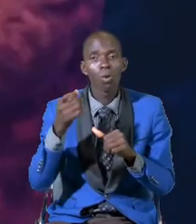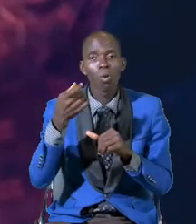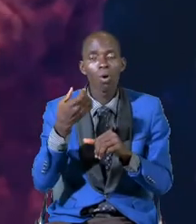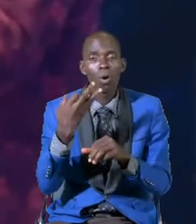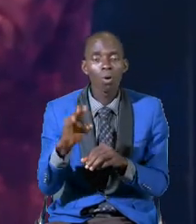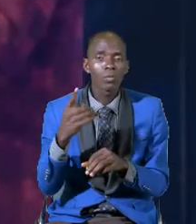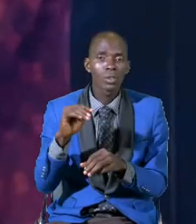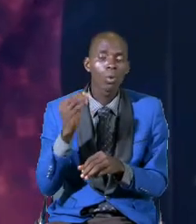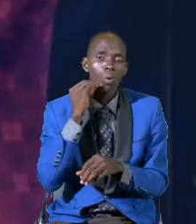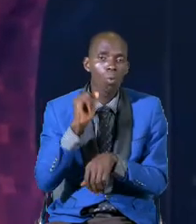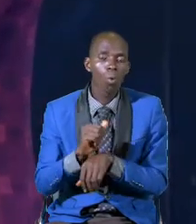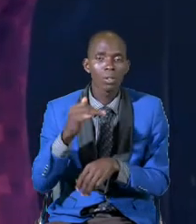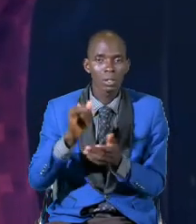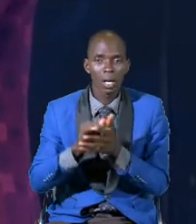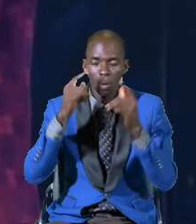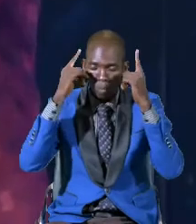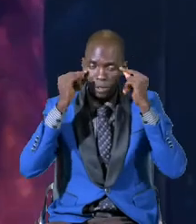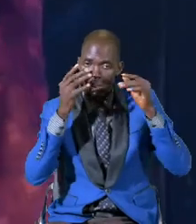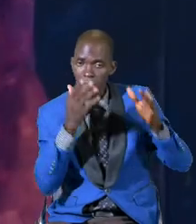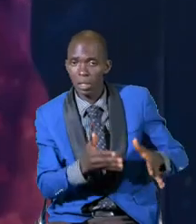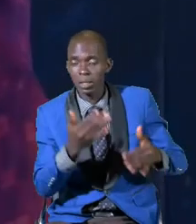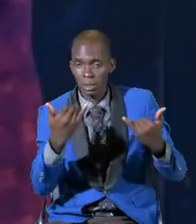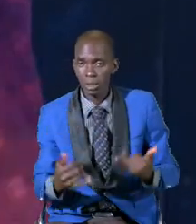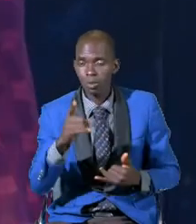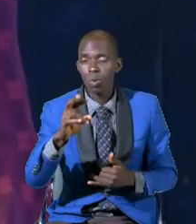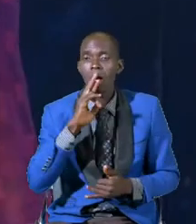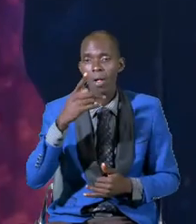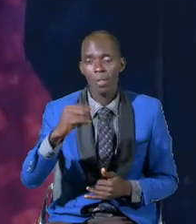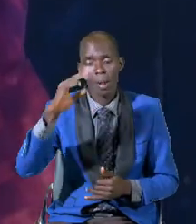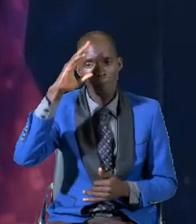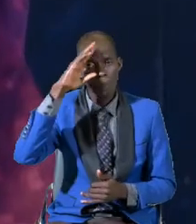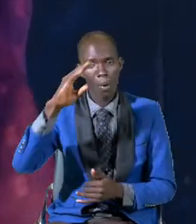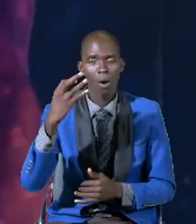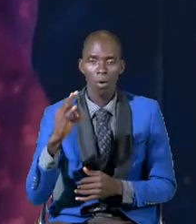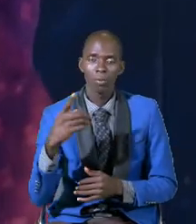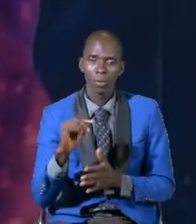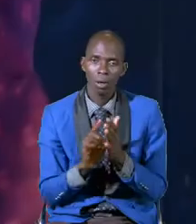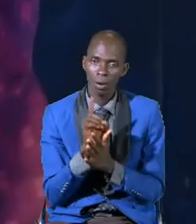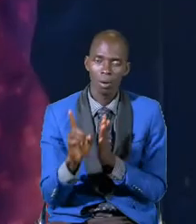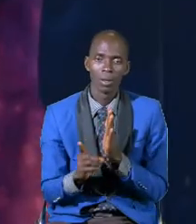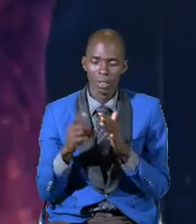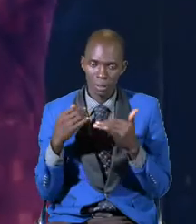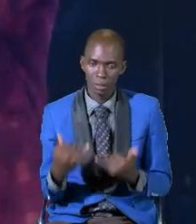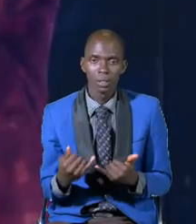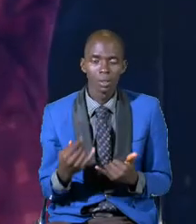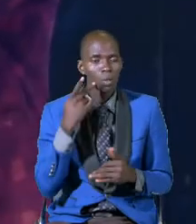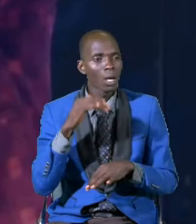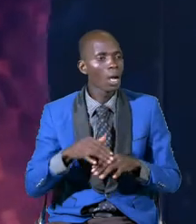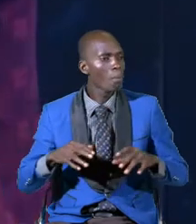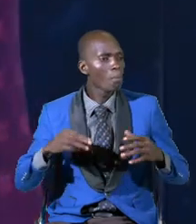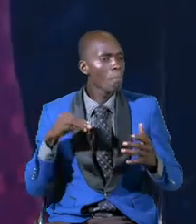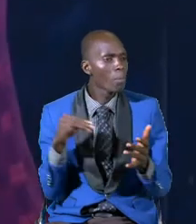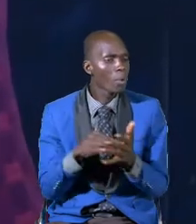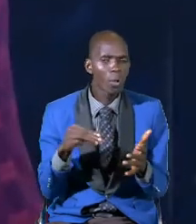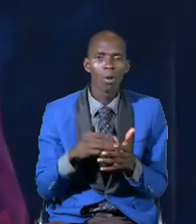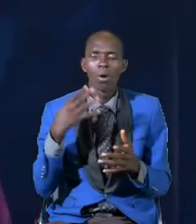you are the man of the hour. Look at all these millions of Israelites. You are the one